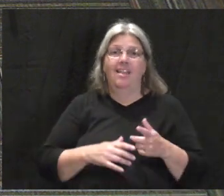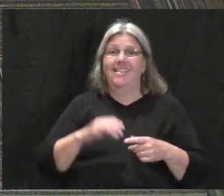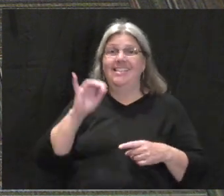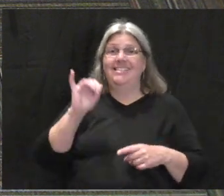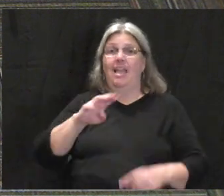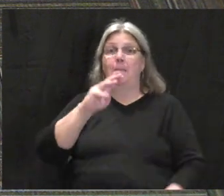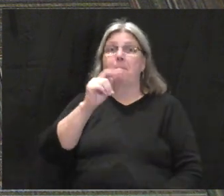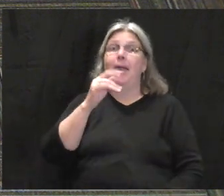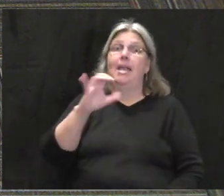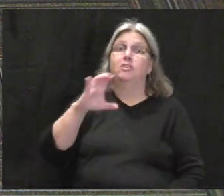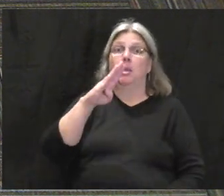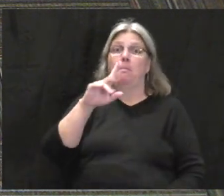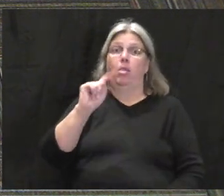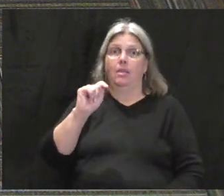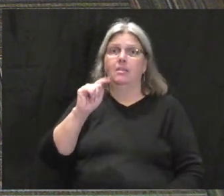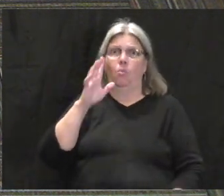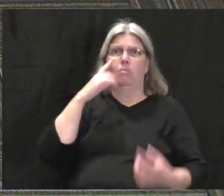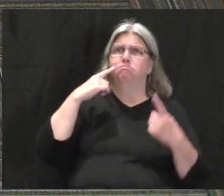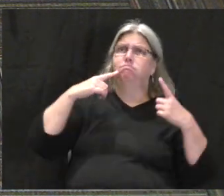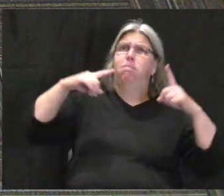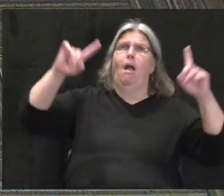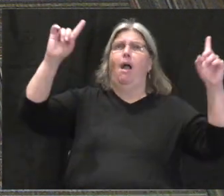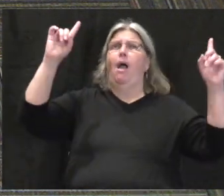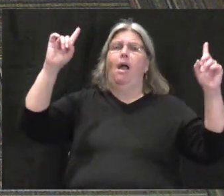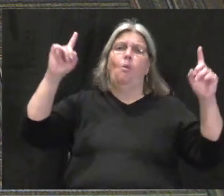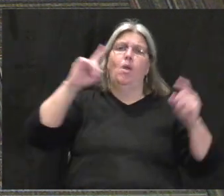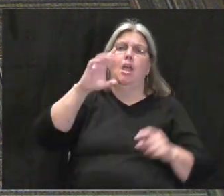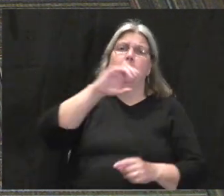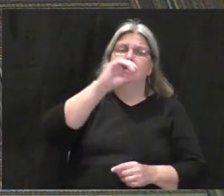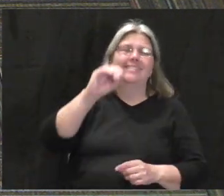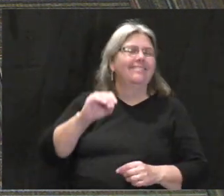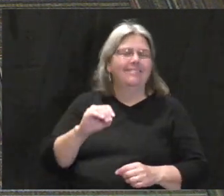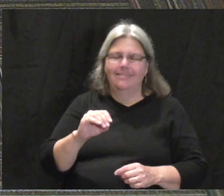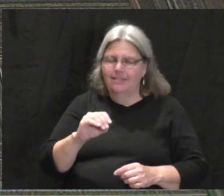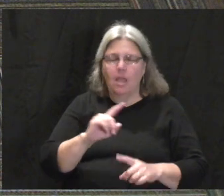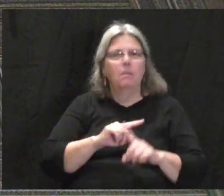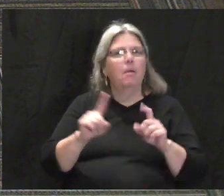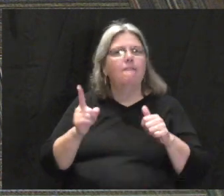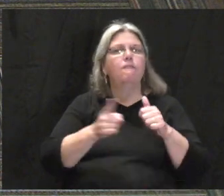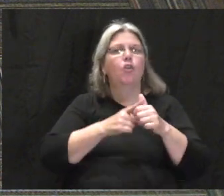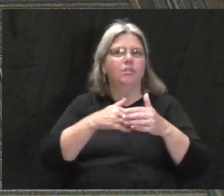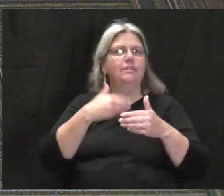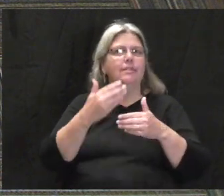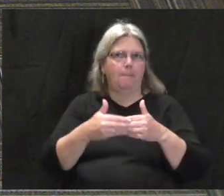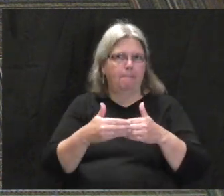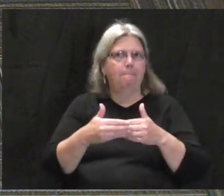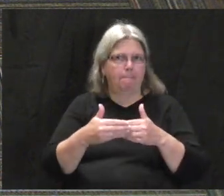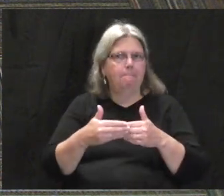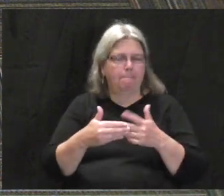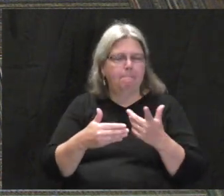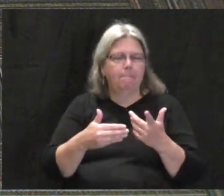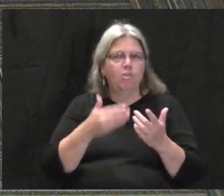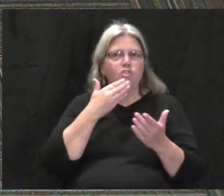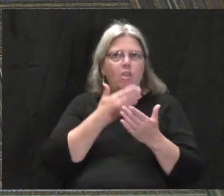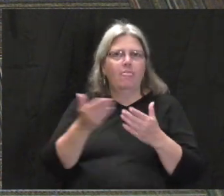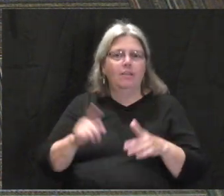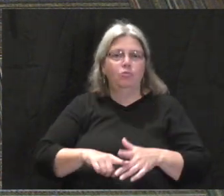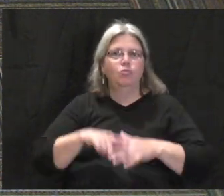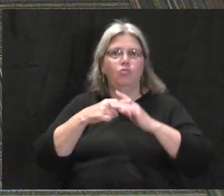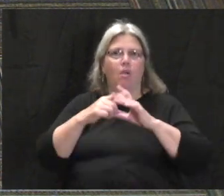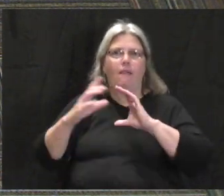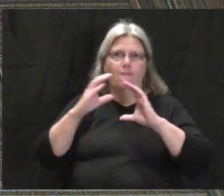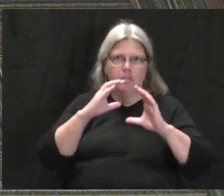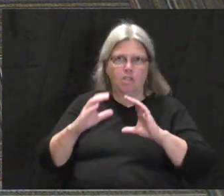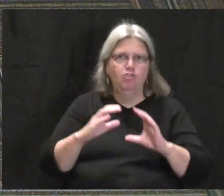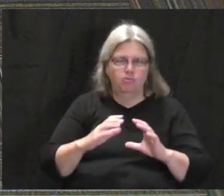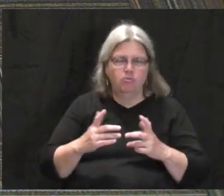conversation and to enable us as a staff to sit down and talk about our practices and talk about the way we do things and talk about the way we set